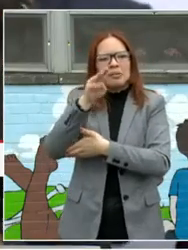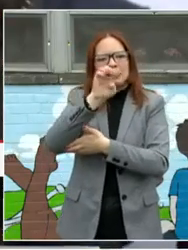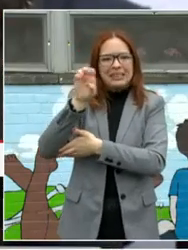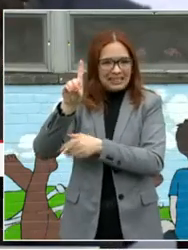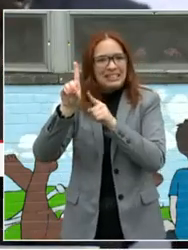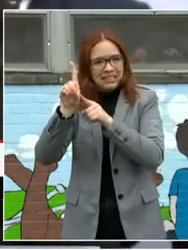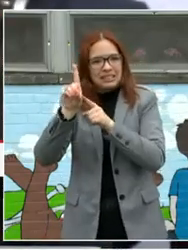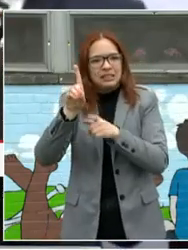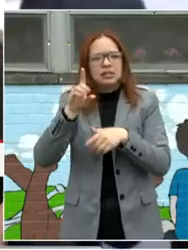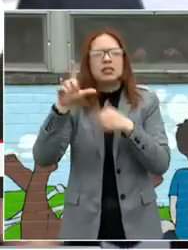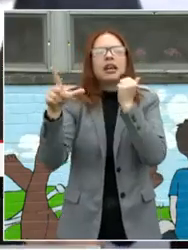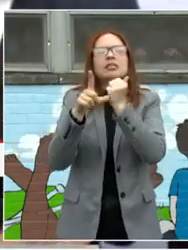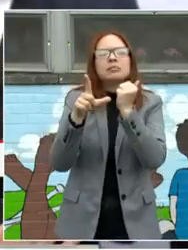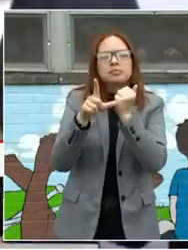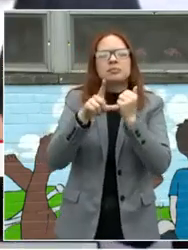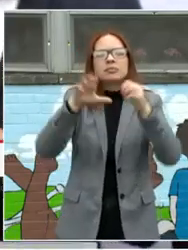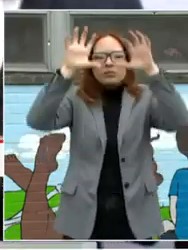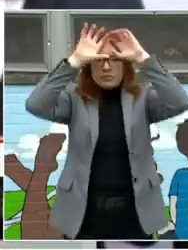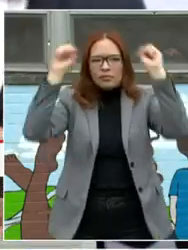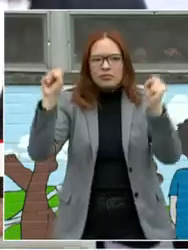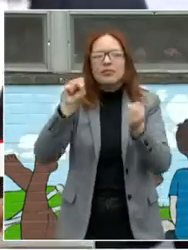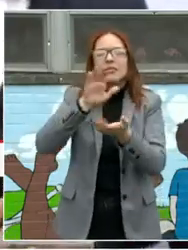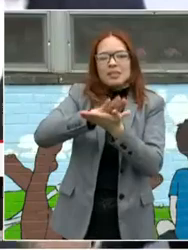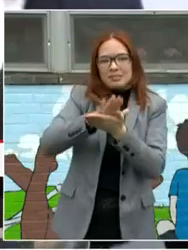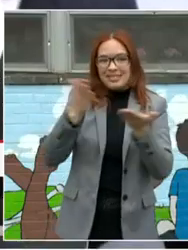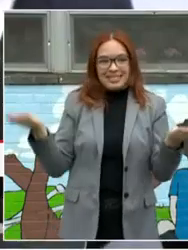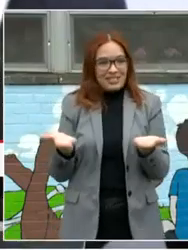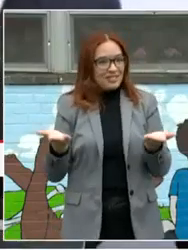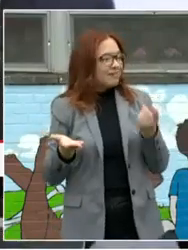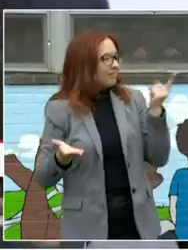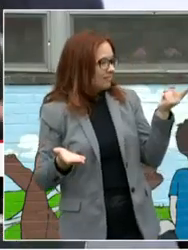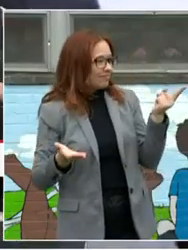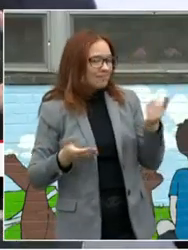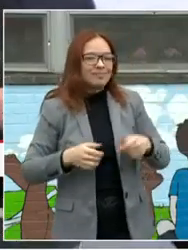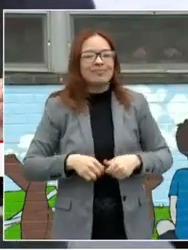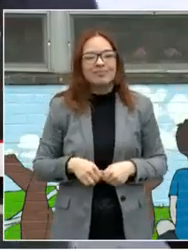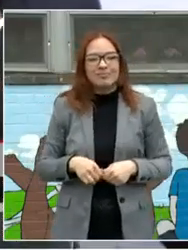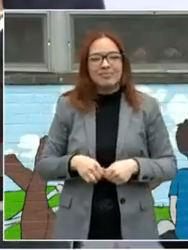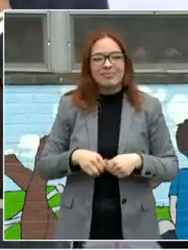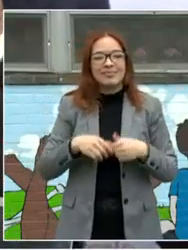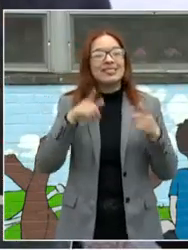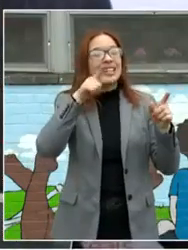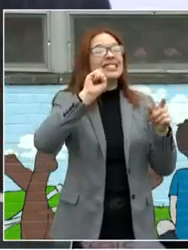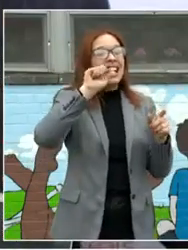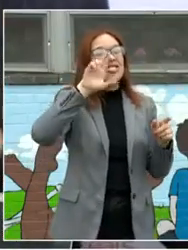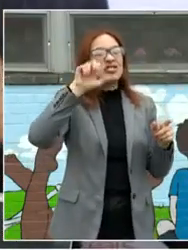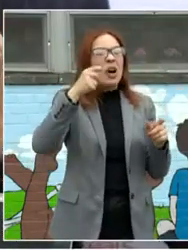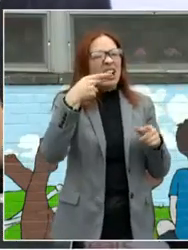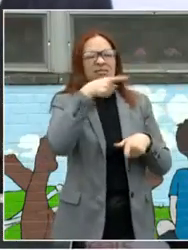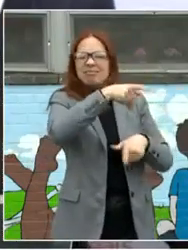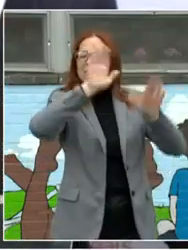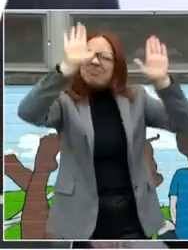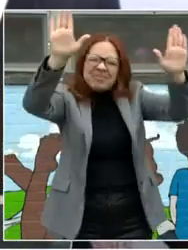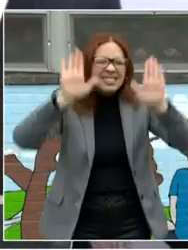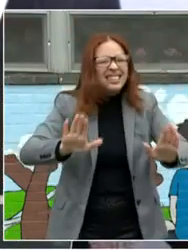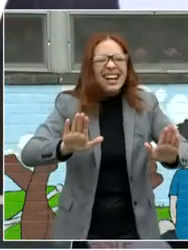Childhood Division. So many of you have said, Sarah is amazing, and we are a small but mighty team, and it means a lot to see the